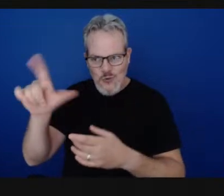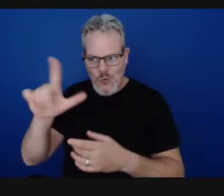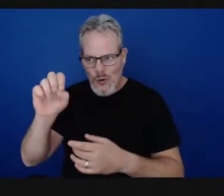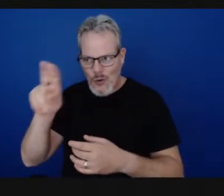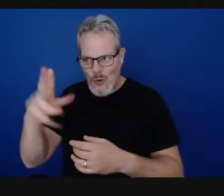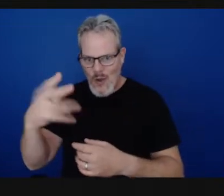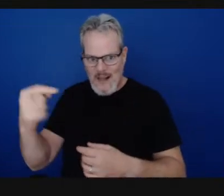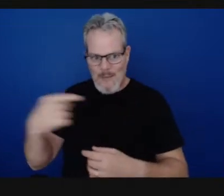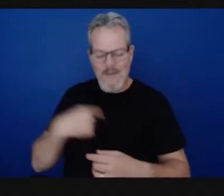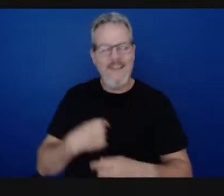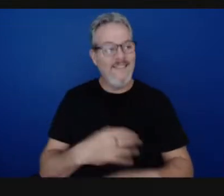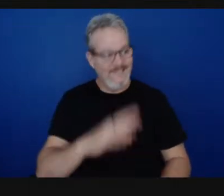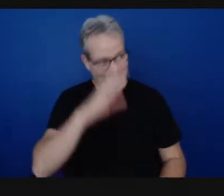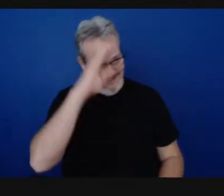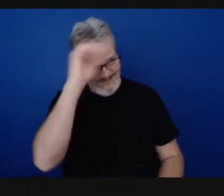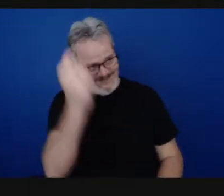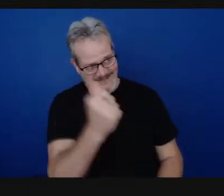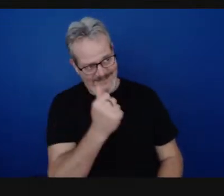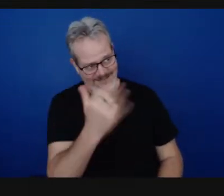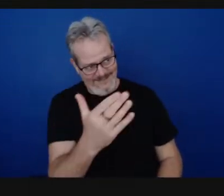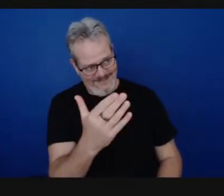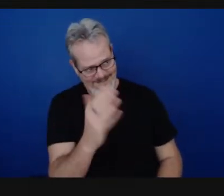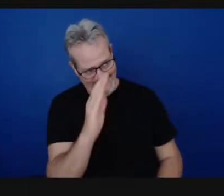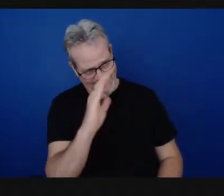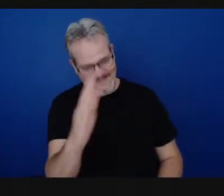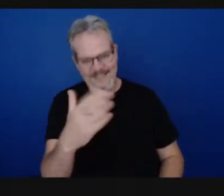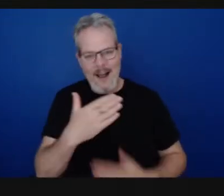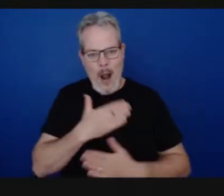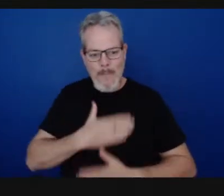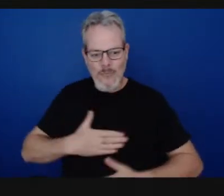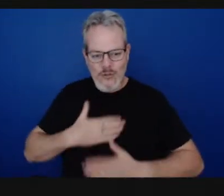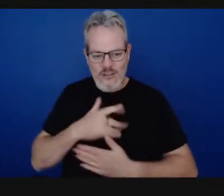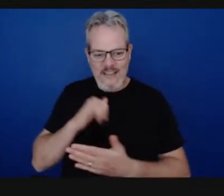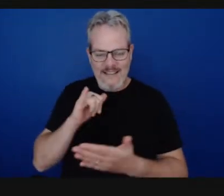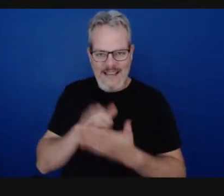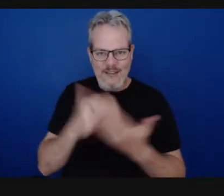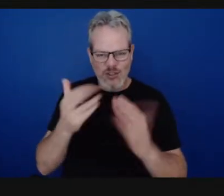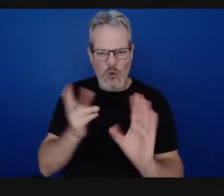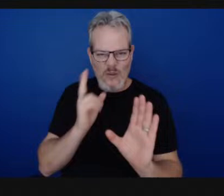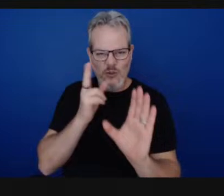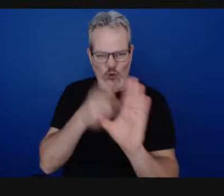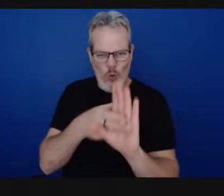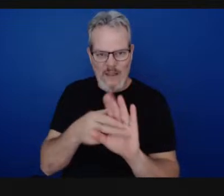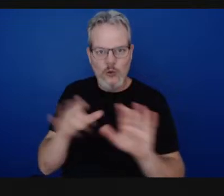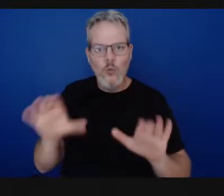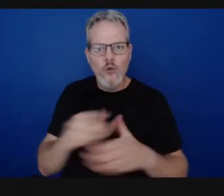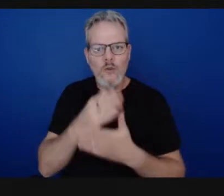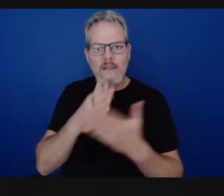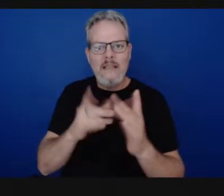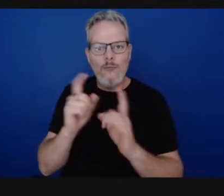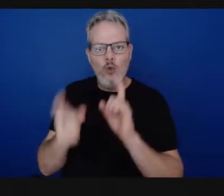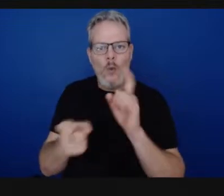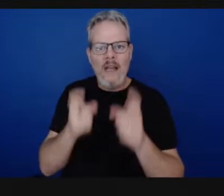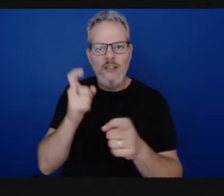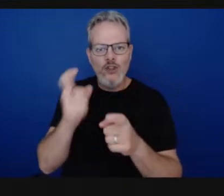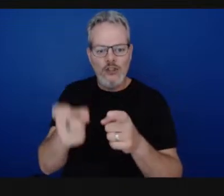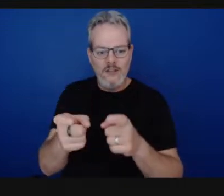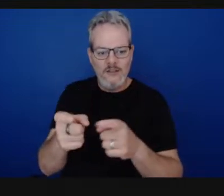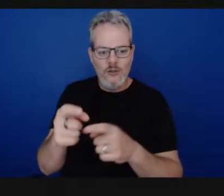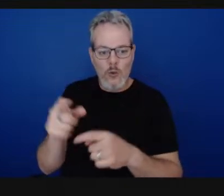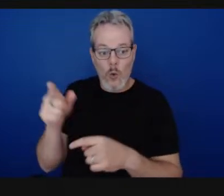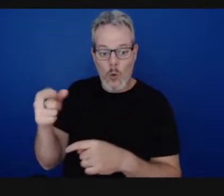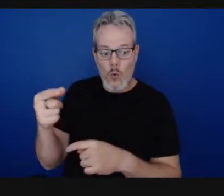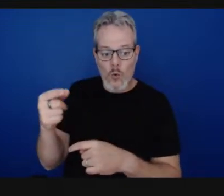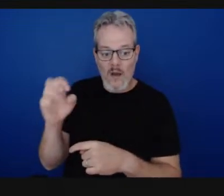well, good evening. Yeah. Appreciate it. Just hop in here while we're just doing some donations. Scudget Ed came through with